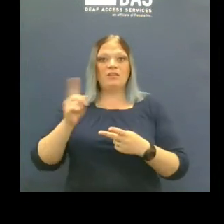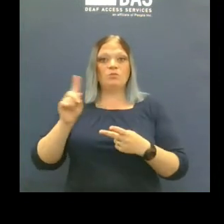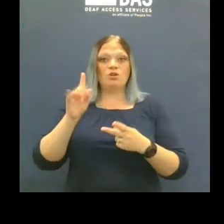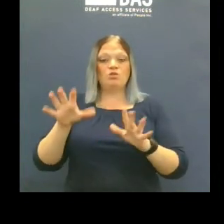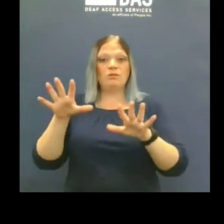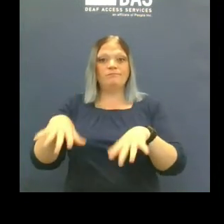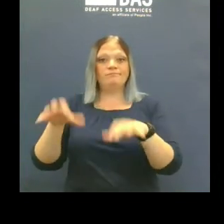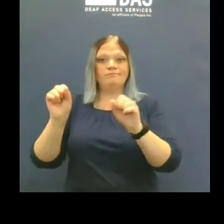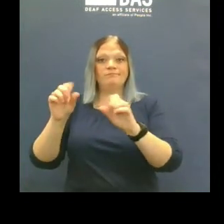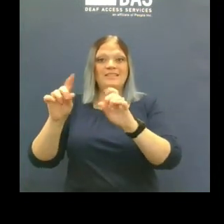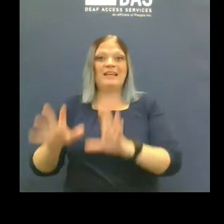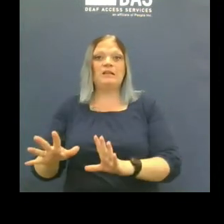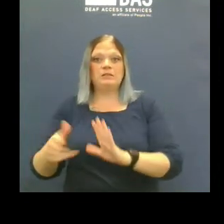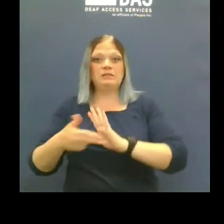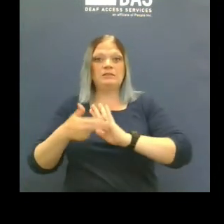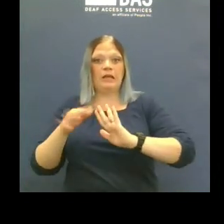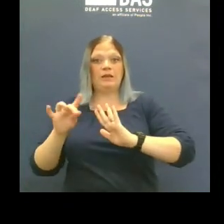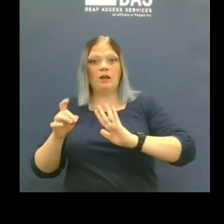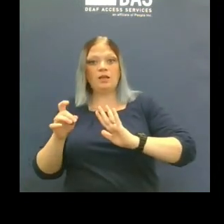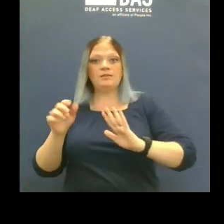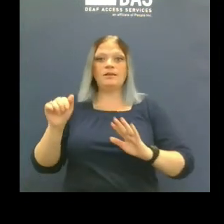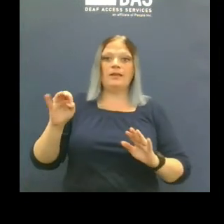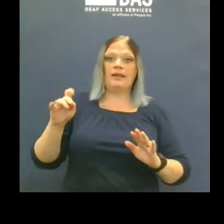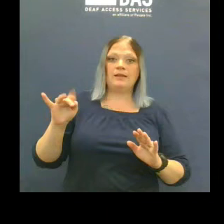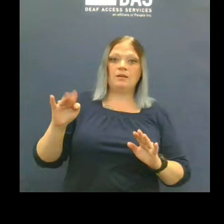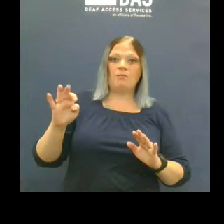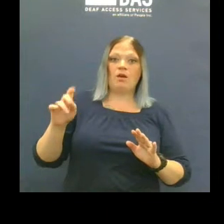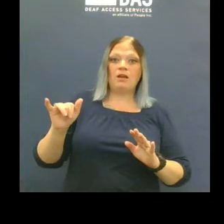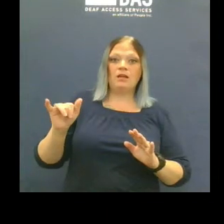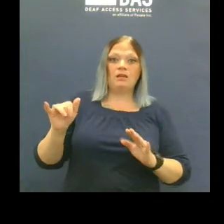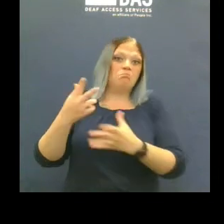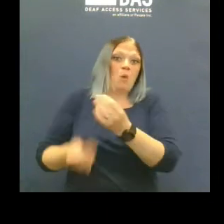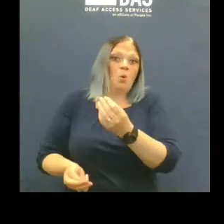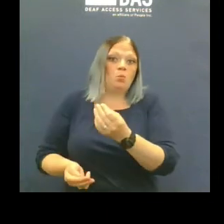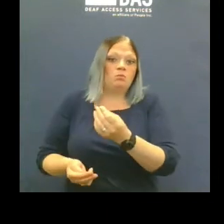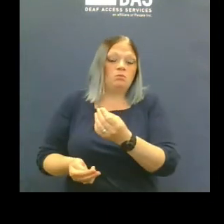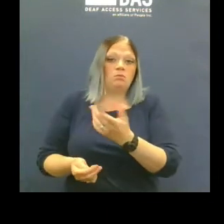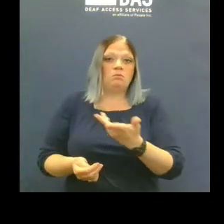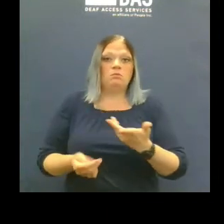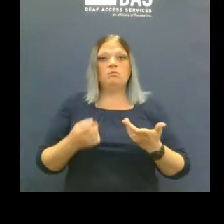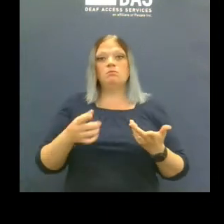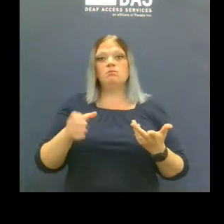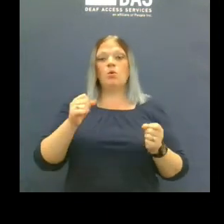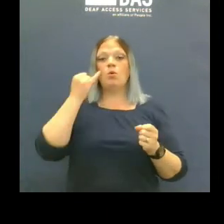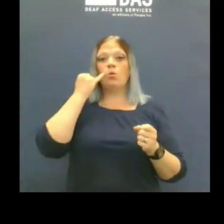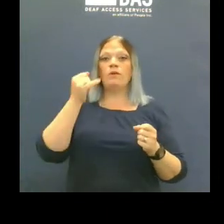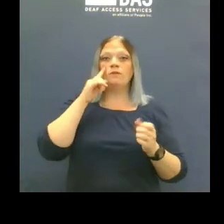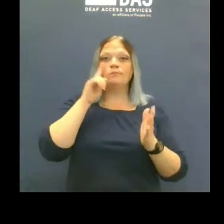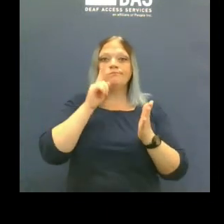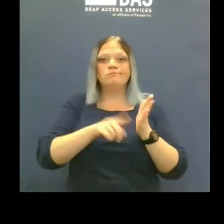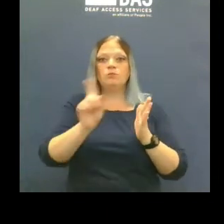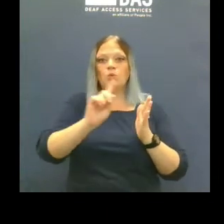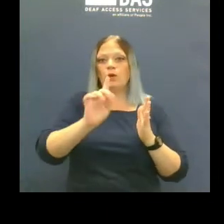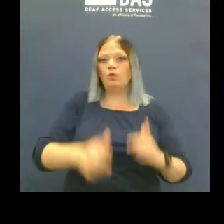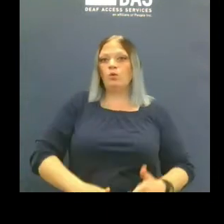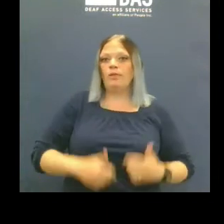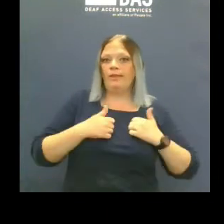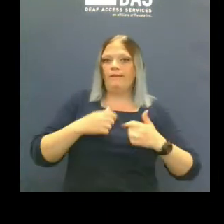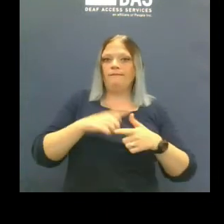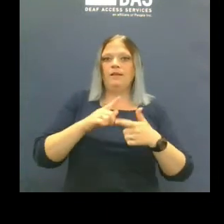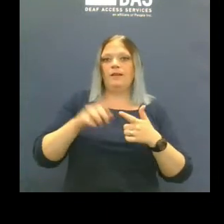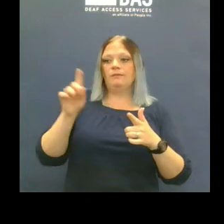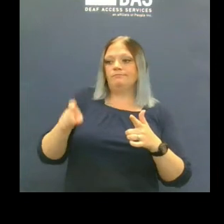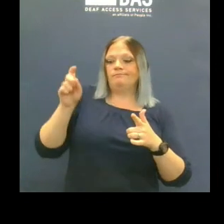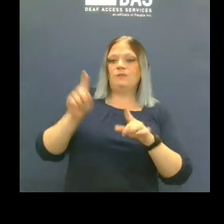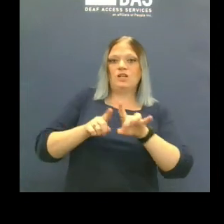test, a diagnostic test, or both. So if you look at where you live and you click a